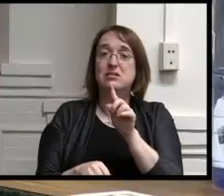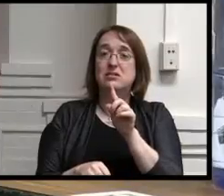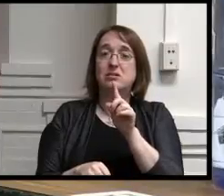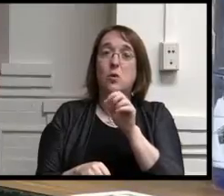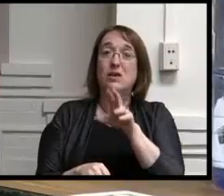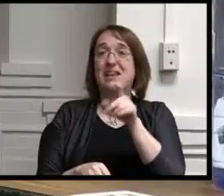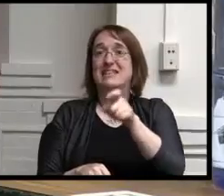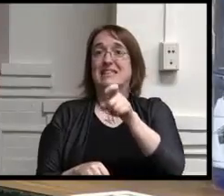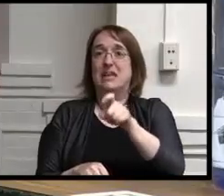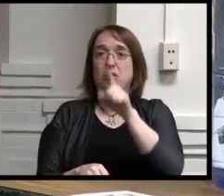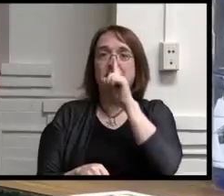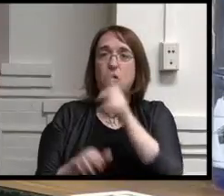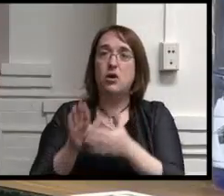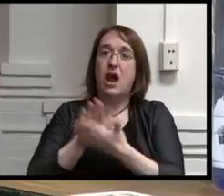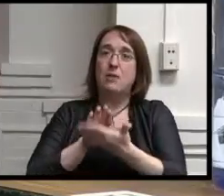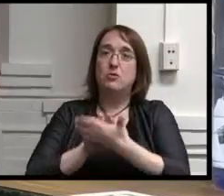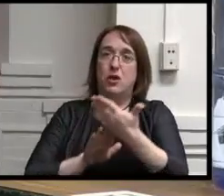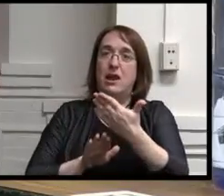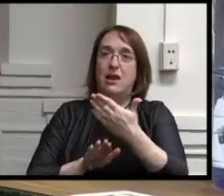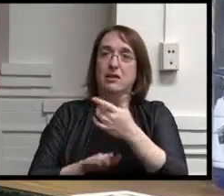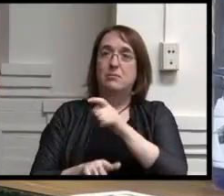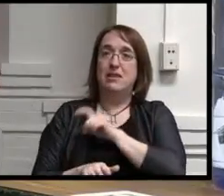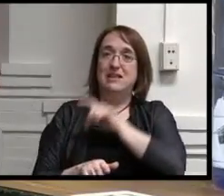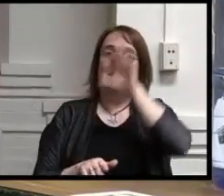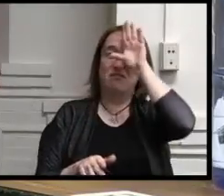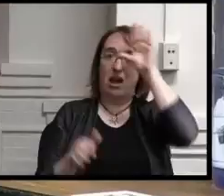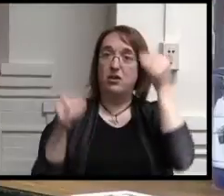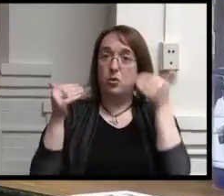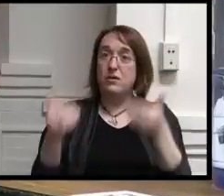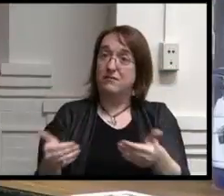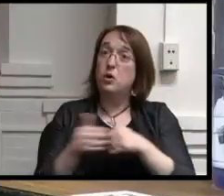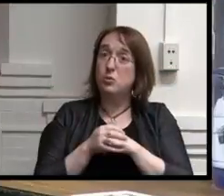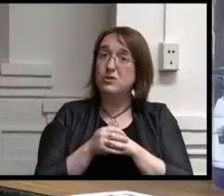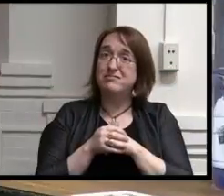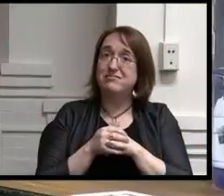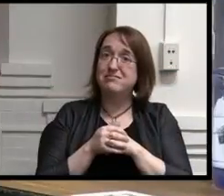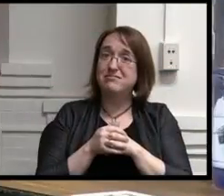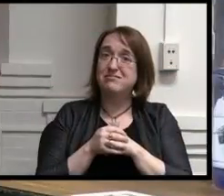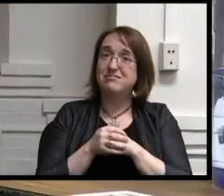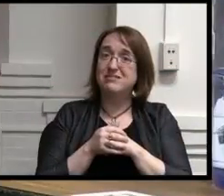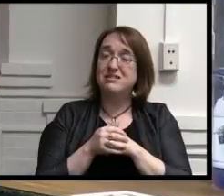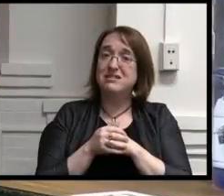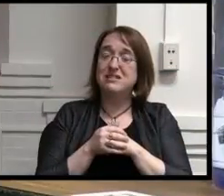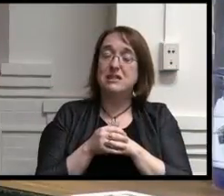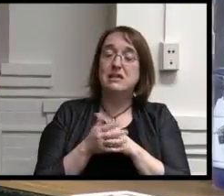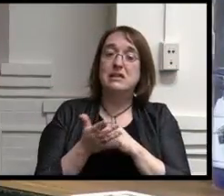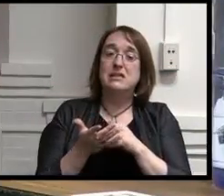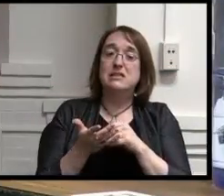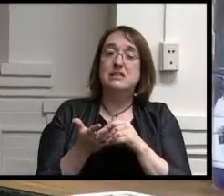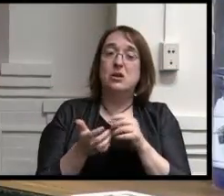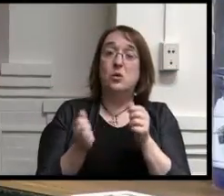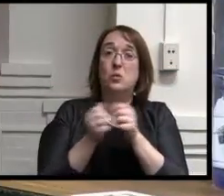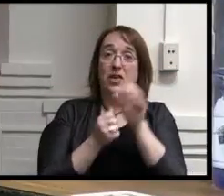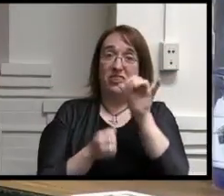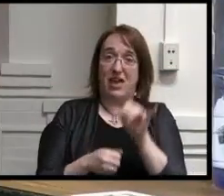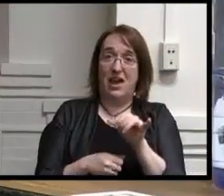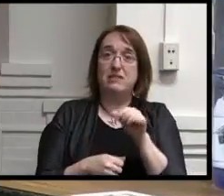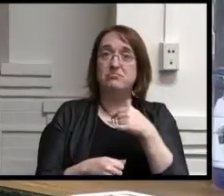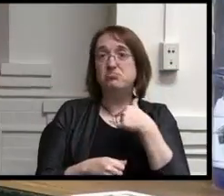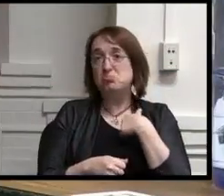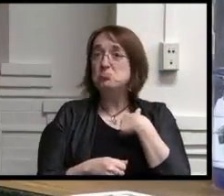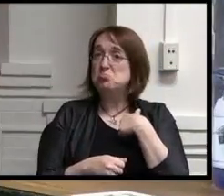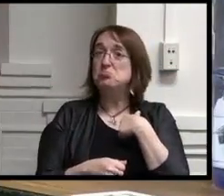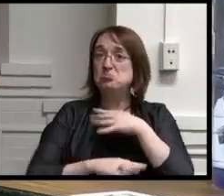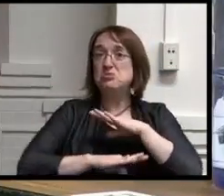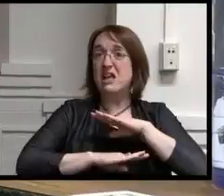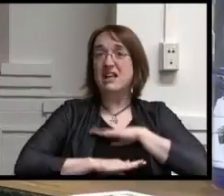for the operation of the police and fire departments going forward. And so with that explanation, I'm satisfied,